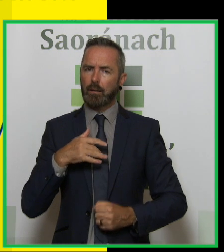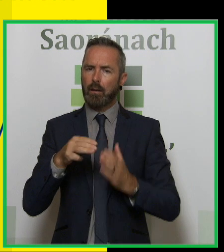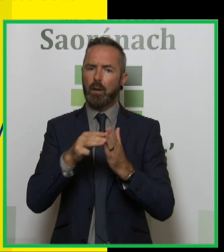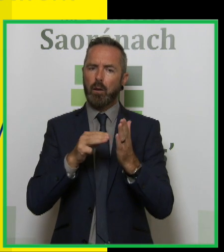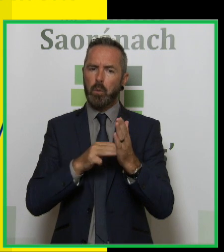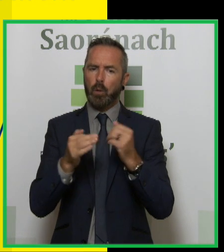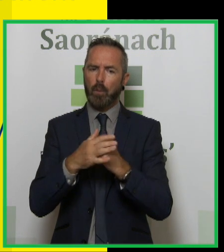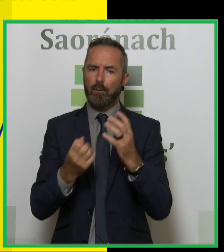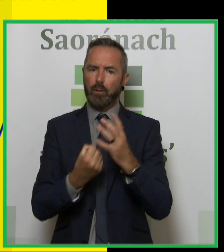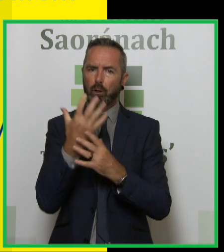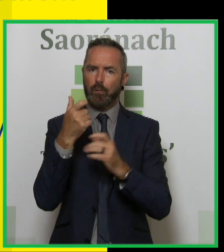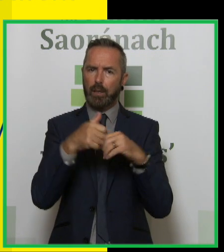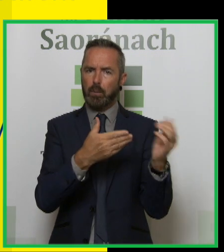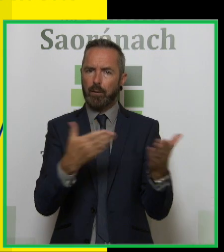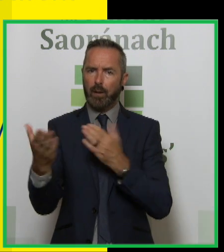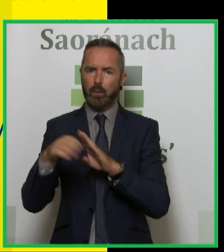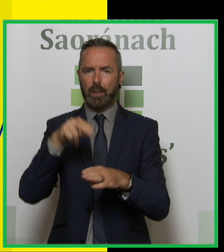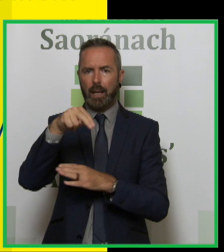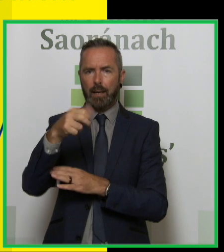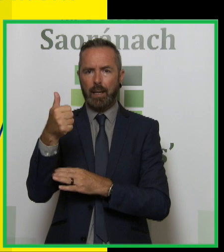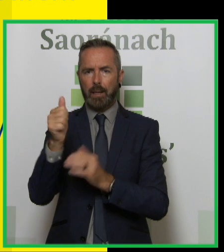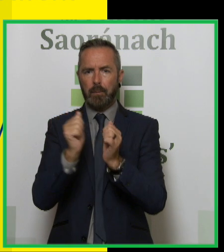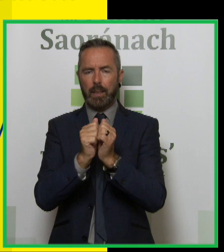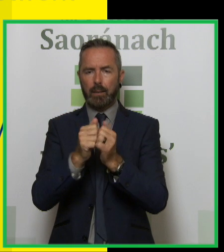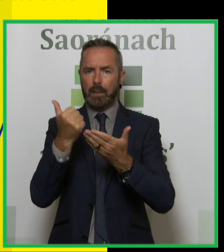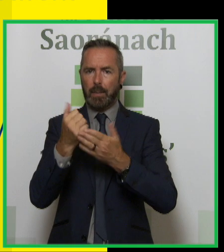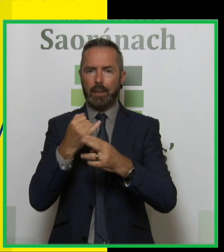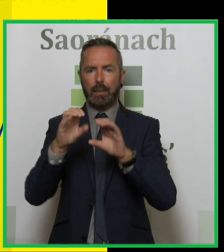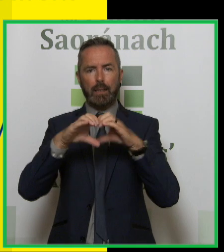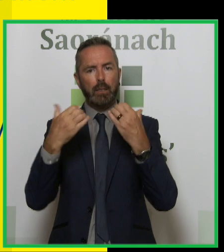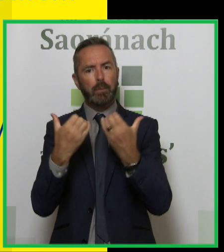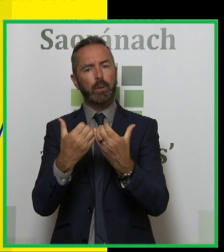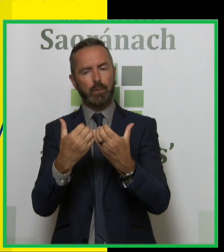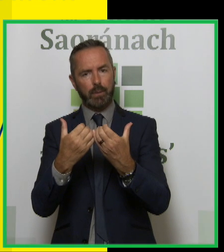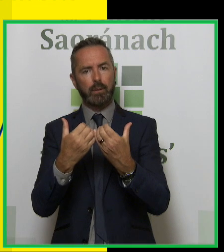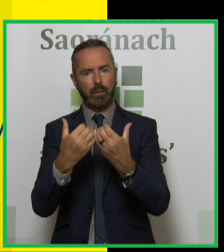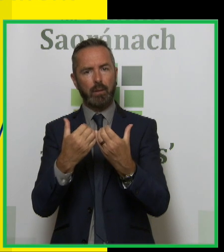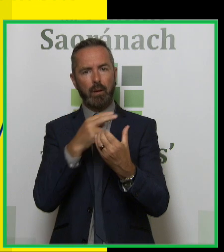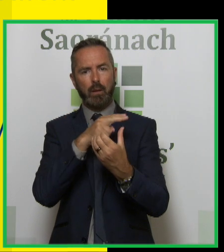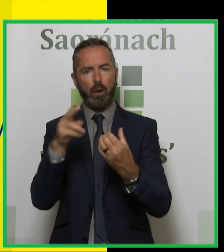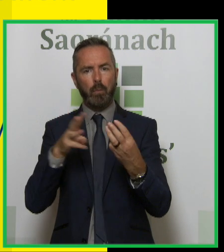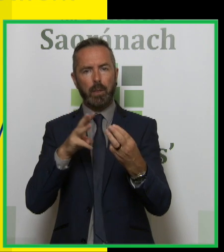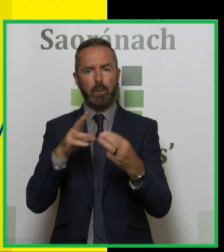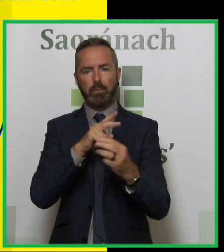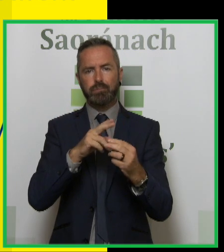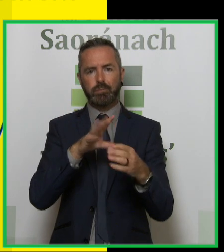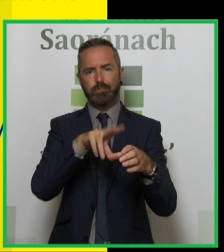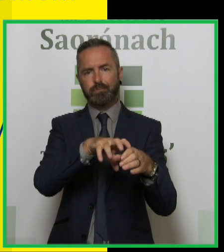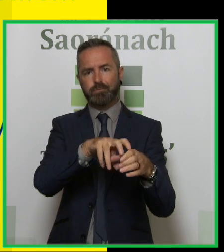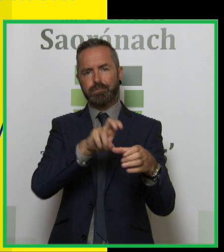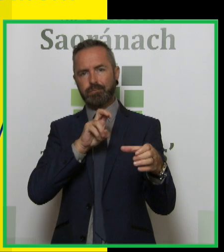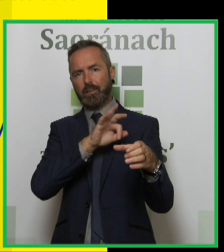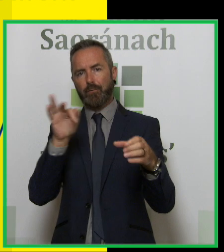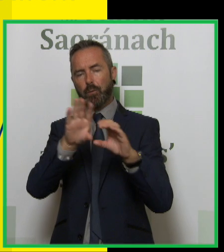of recovery that is on offer in NA meetings is one that is based in the community rather than people who are taken out of the community, so